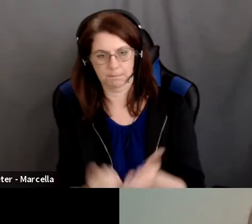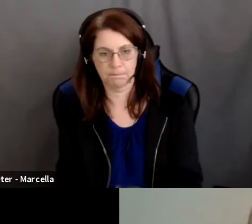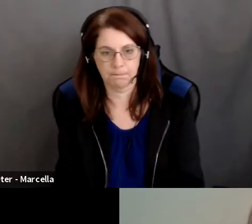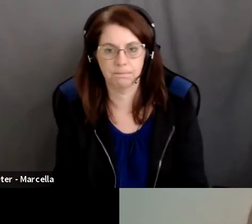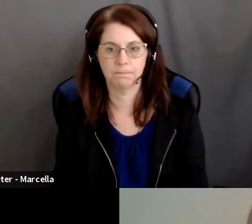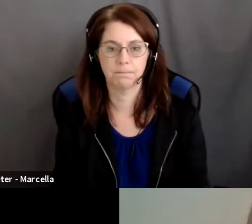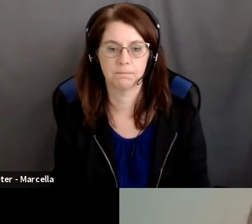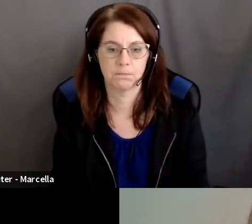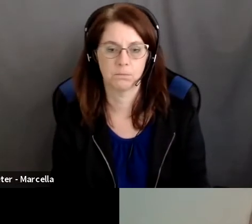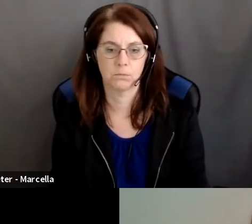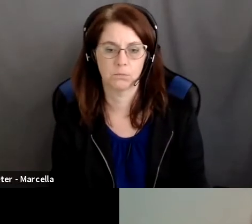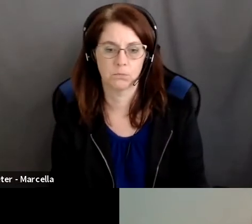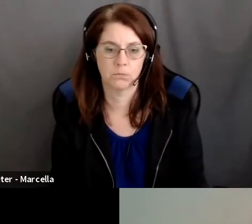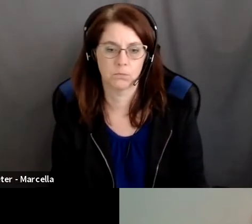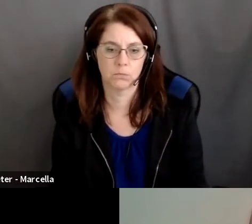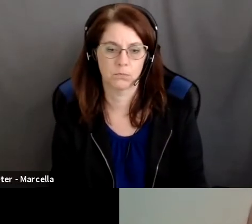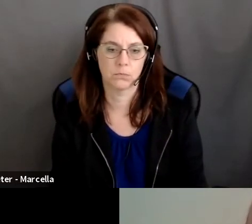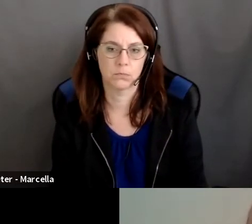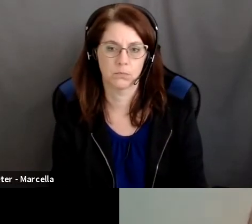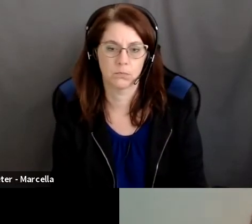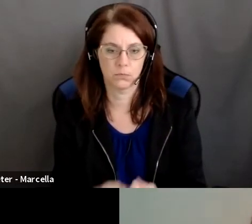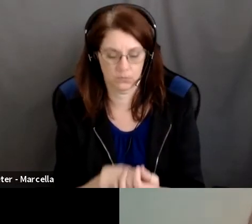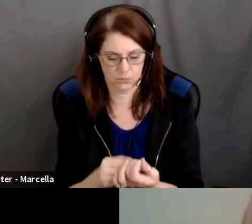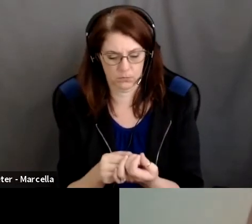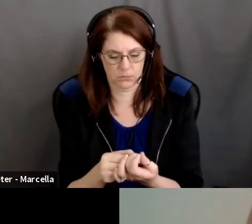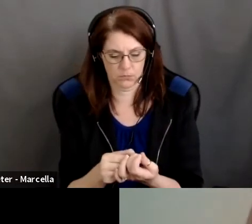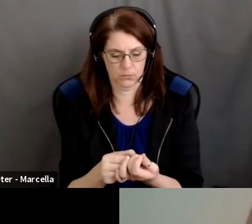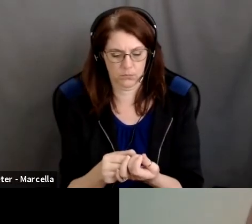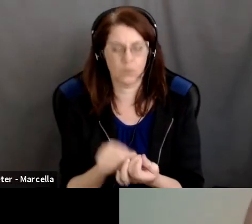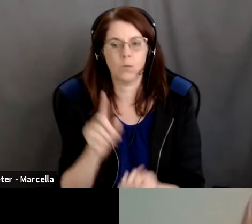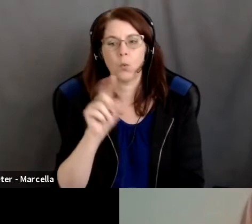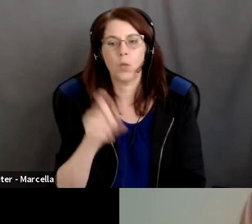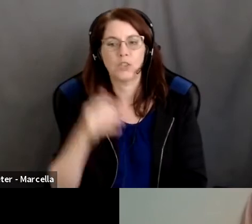Okay. We have one question on the phone.